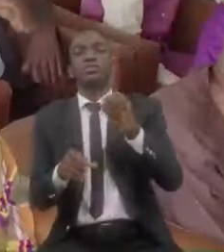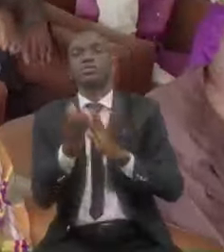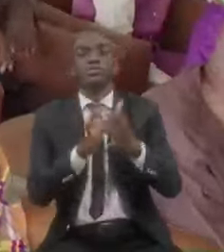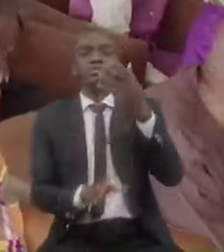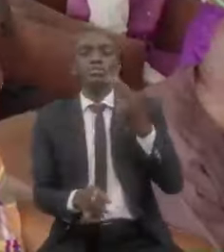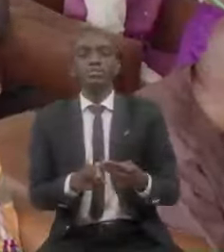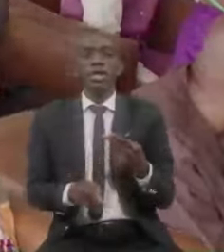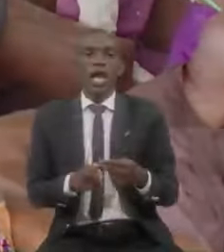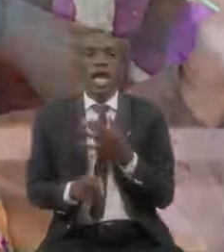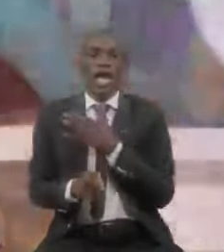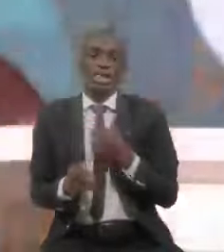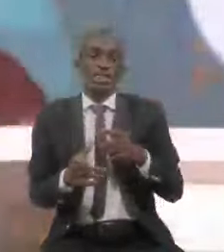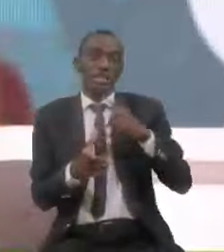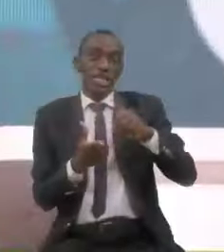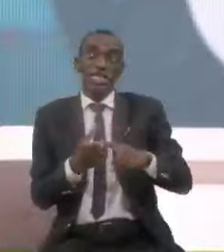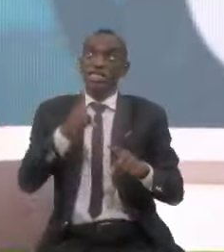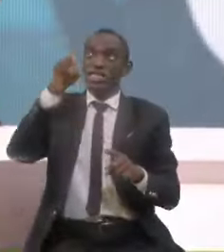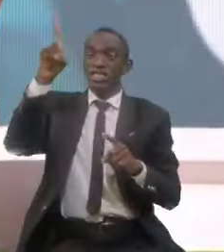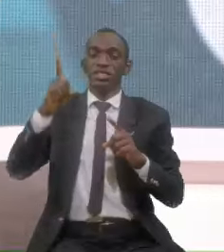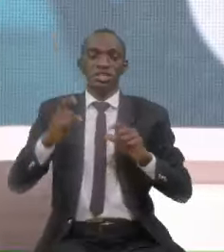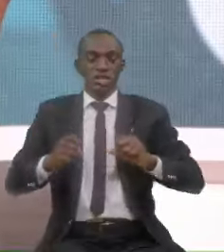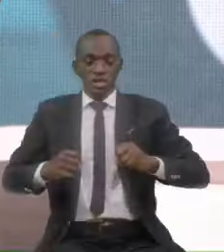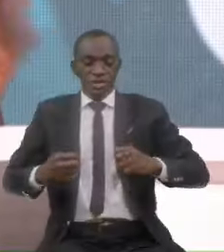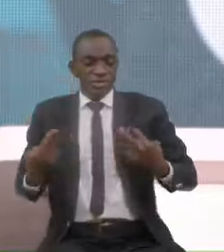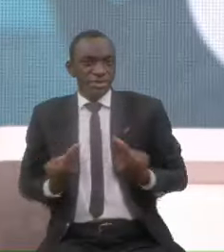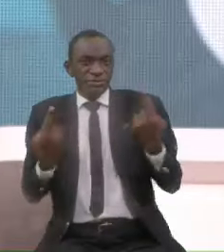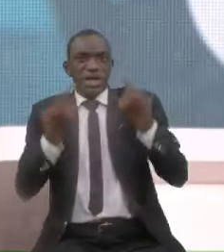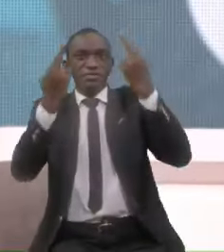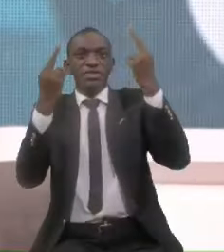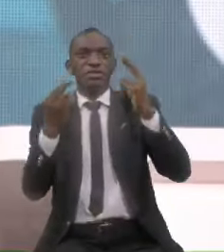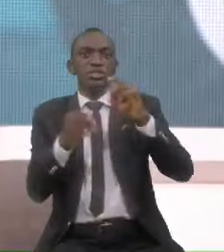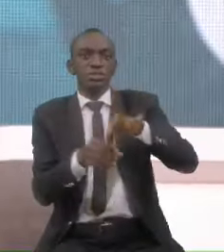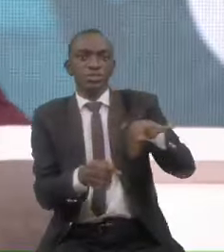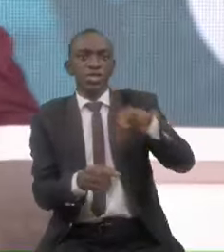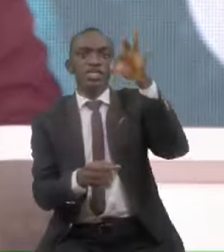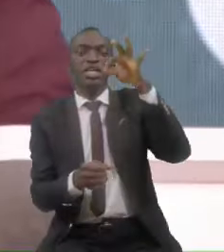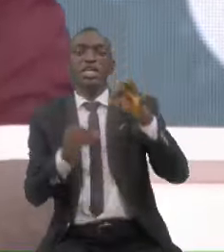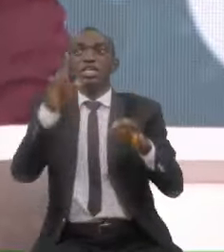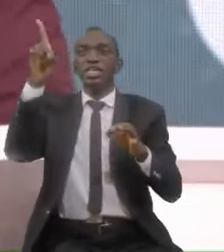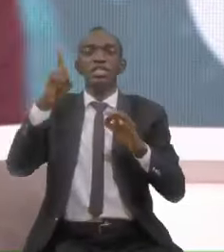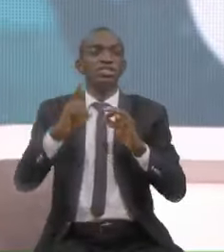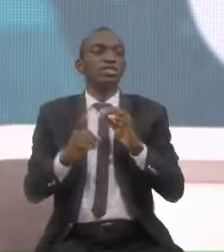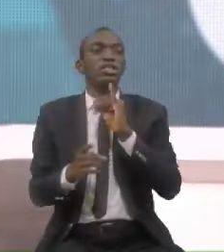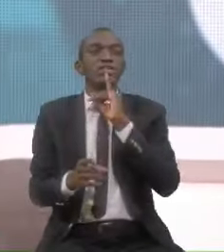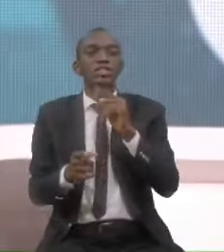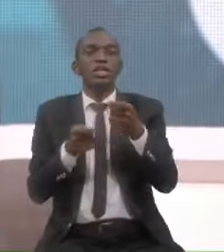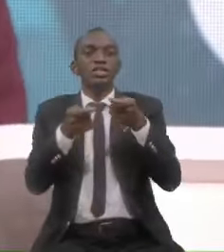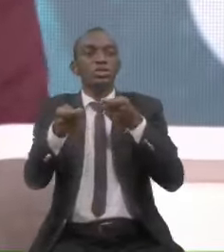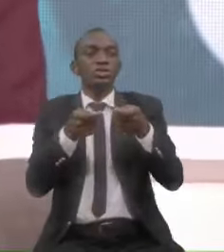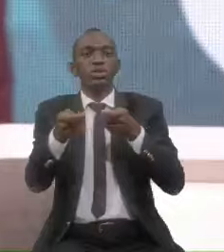is the reviving spirit, is the restraining spirit. You see, Paul the Apostle